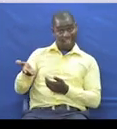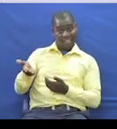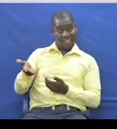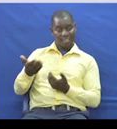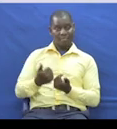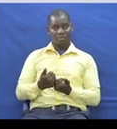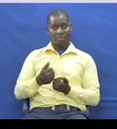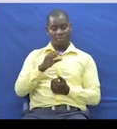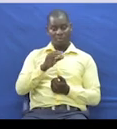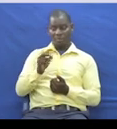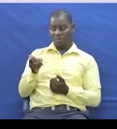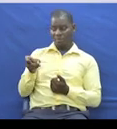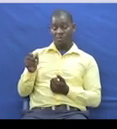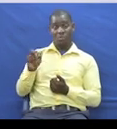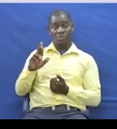a charge